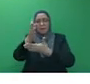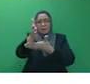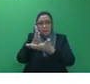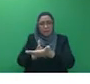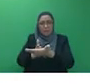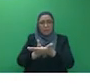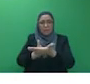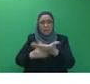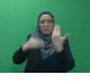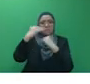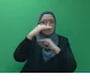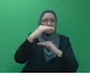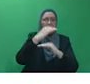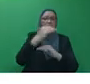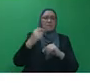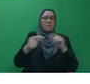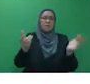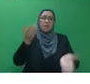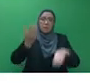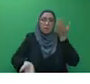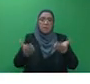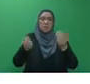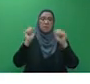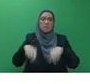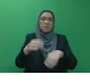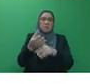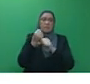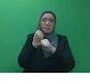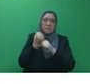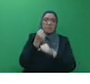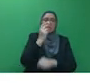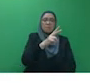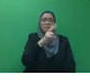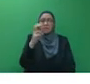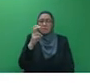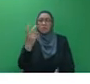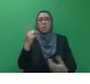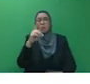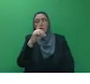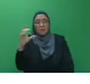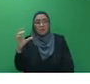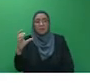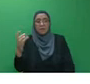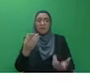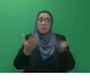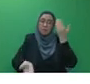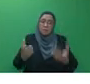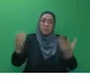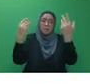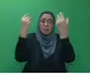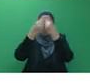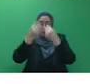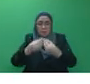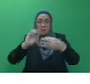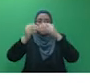some of which there was partial restrictions lifted so theoretically you could have 200 or 100 obviously the numbers come